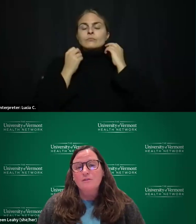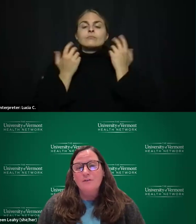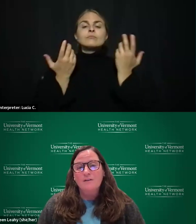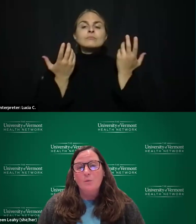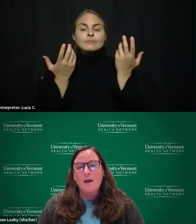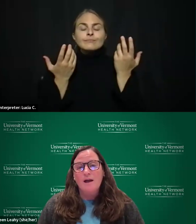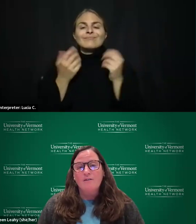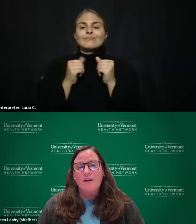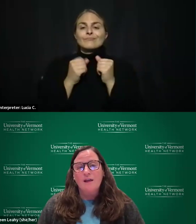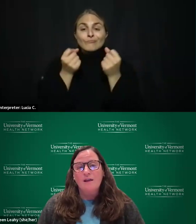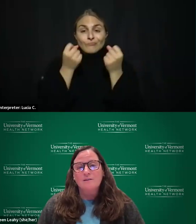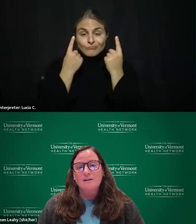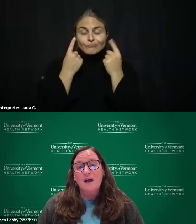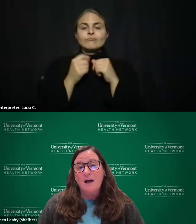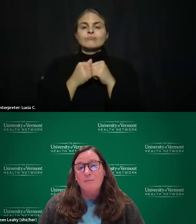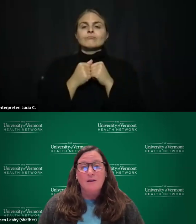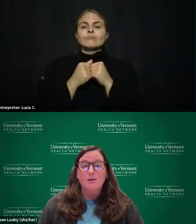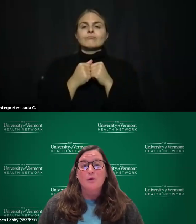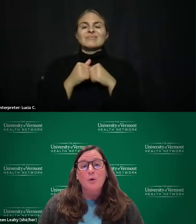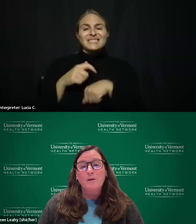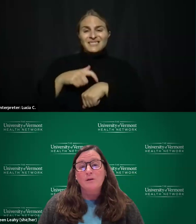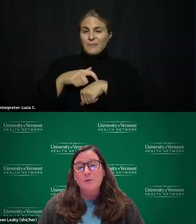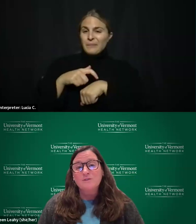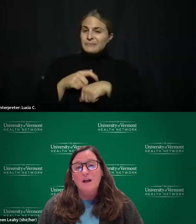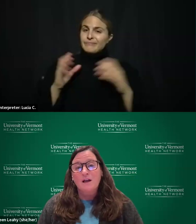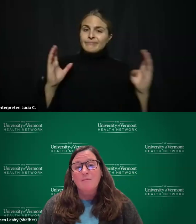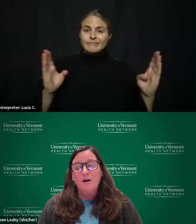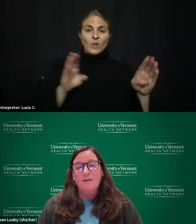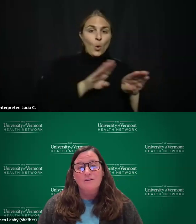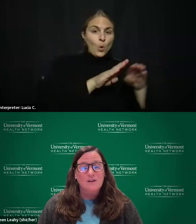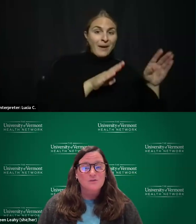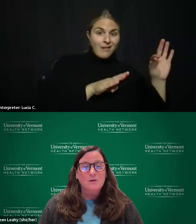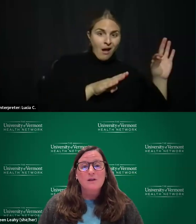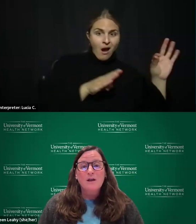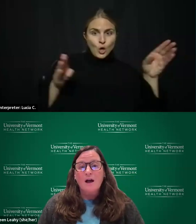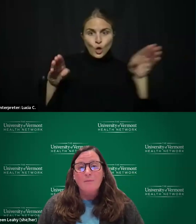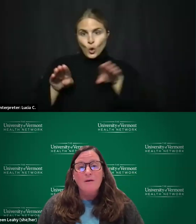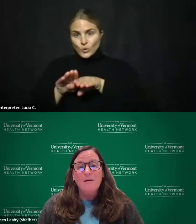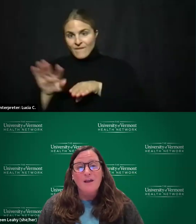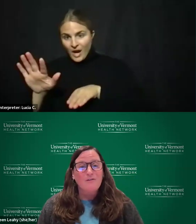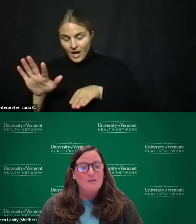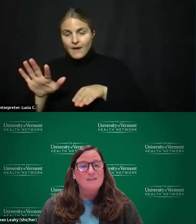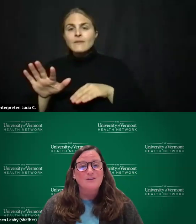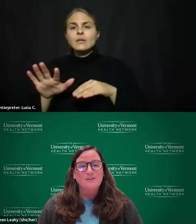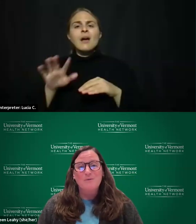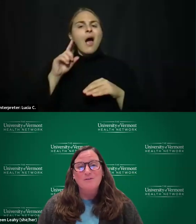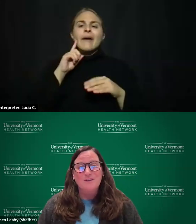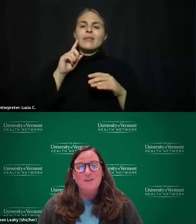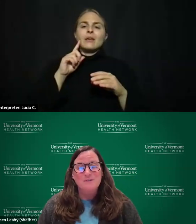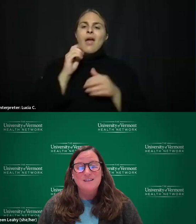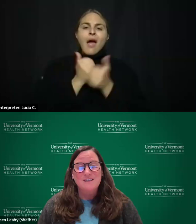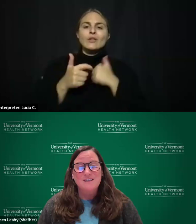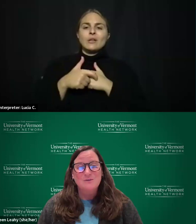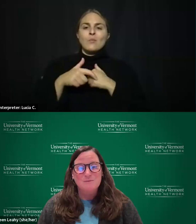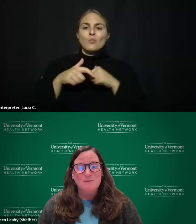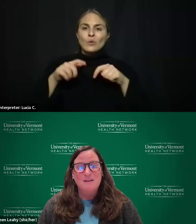by virtue of the fact that we have a time, an open and close time on the schedule, I think every single time we've